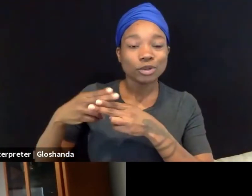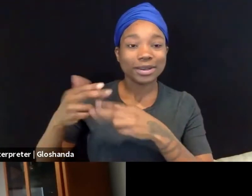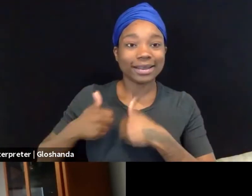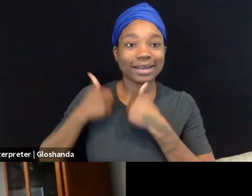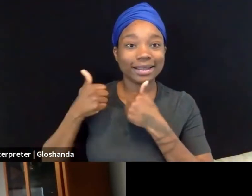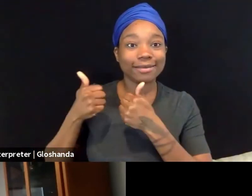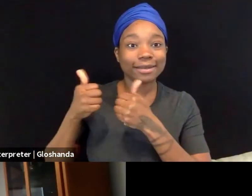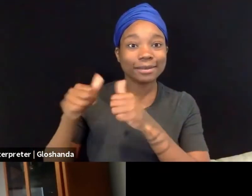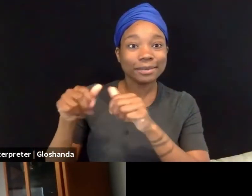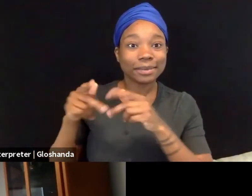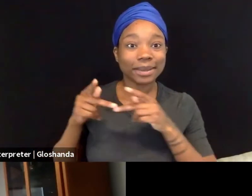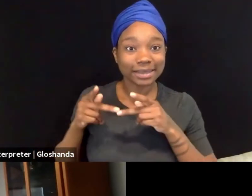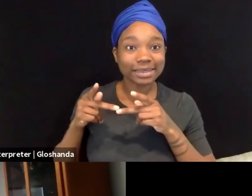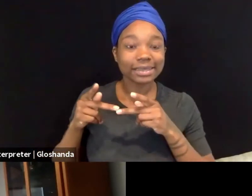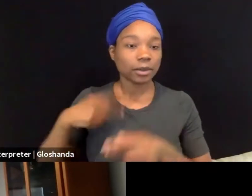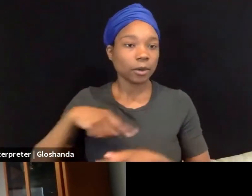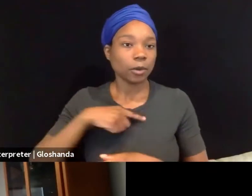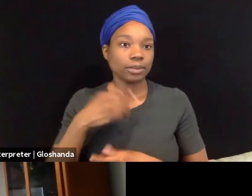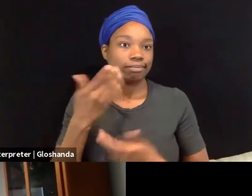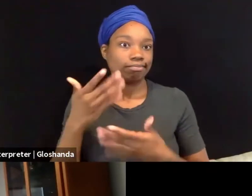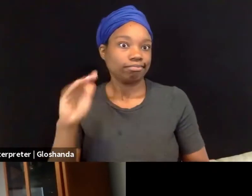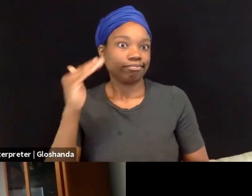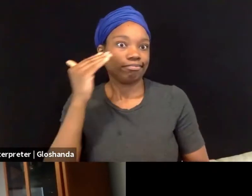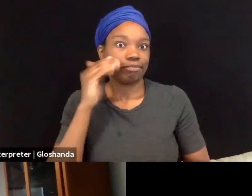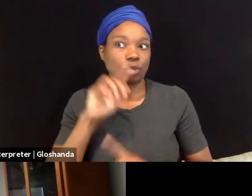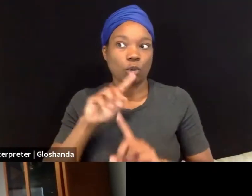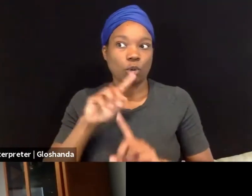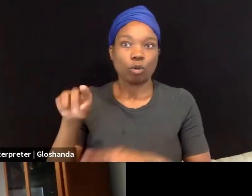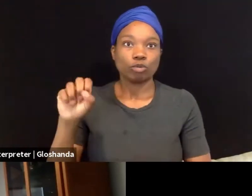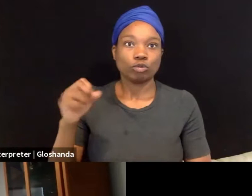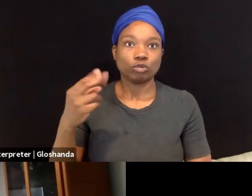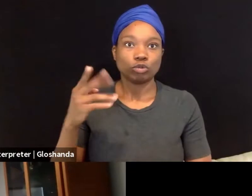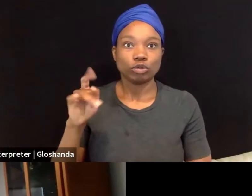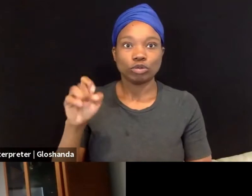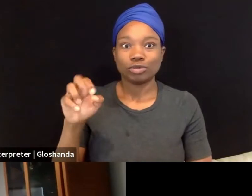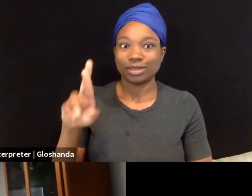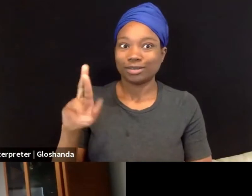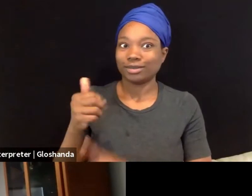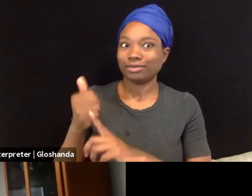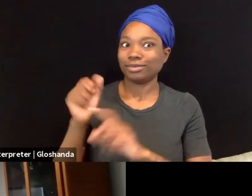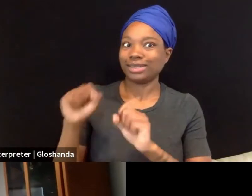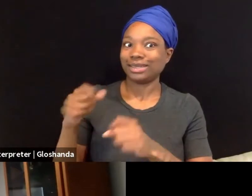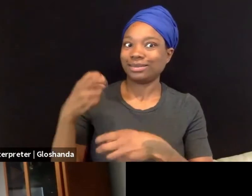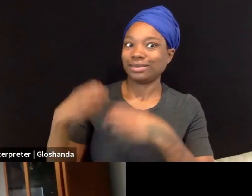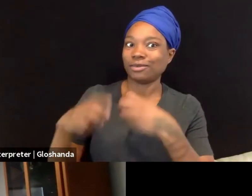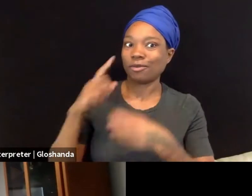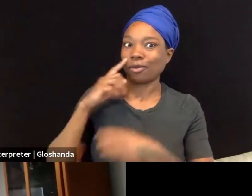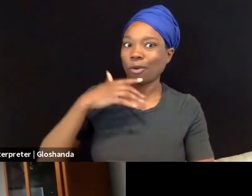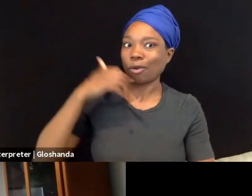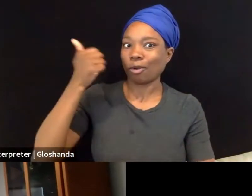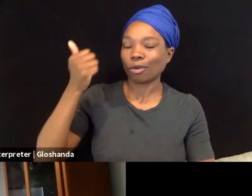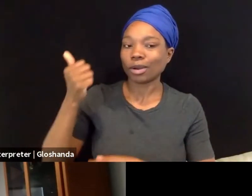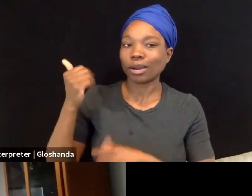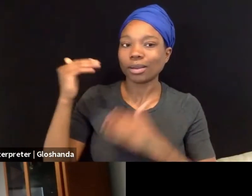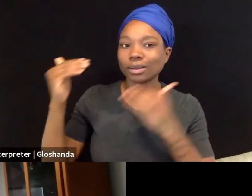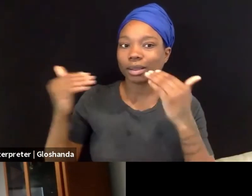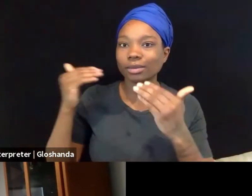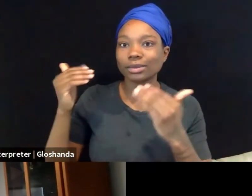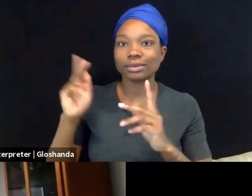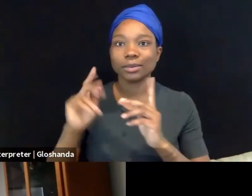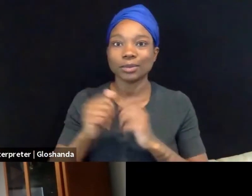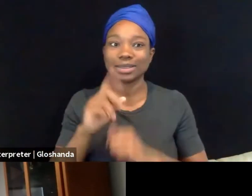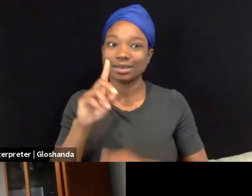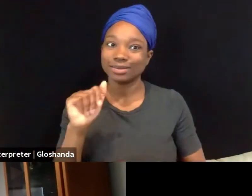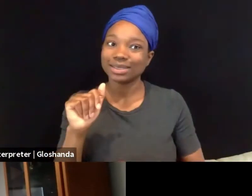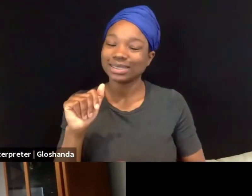to shelters may be especially difficult for older adults and those with disabilities. What strikes